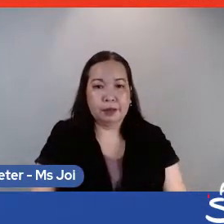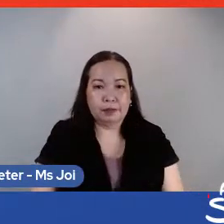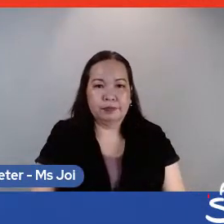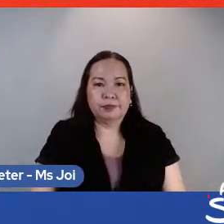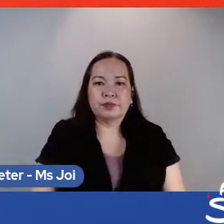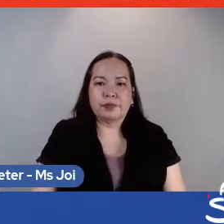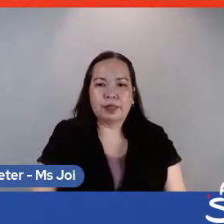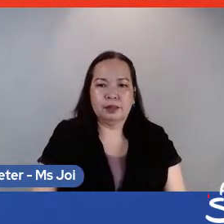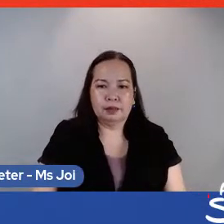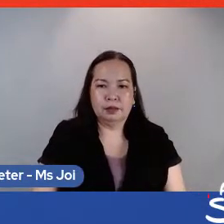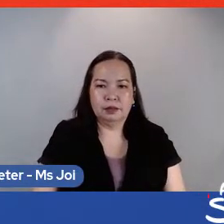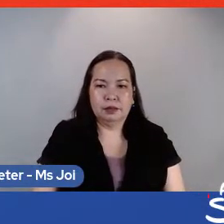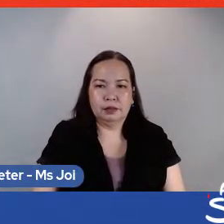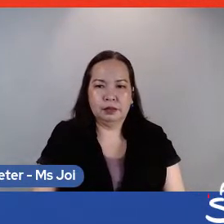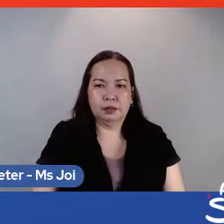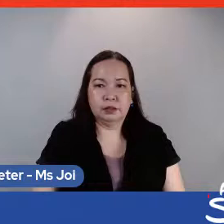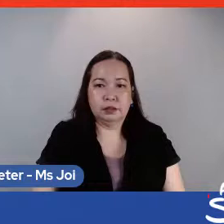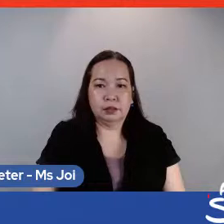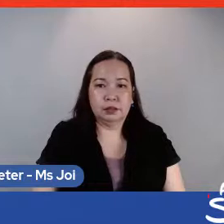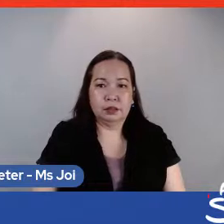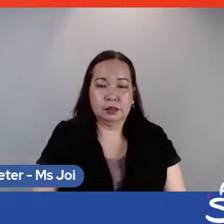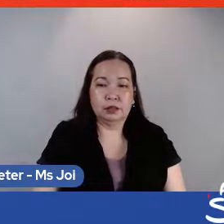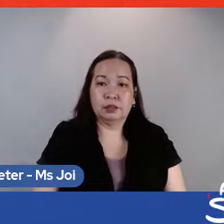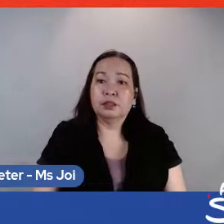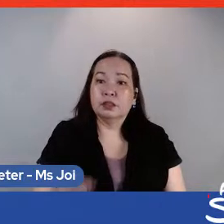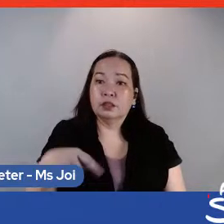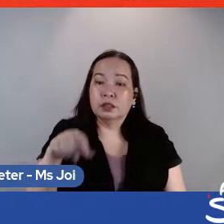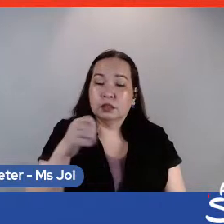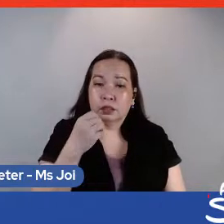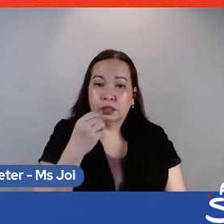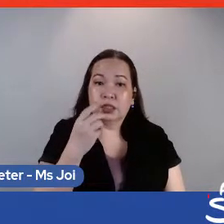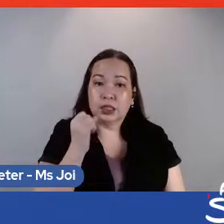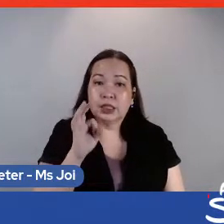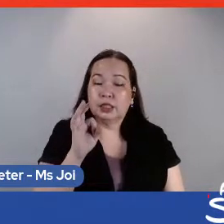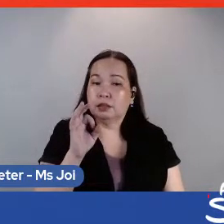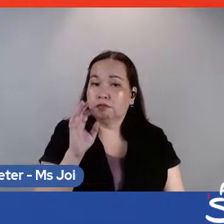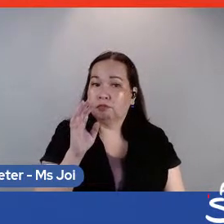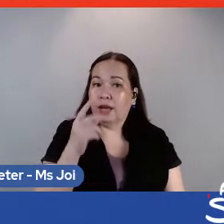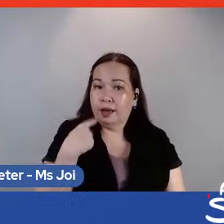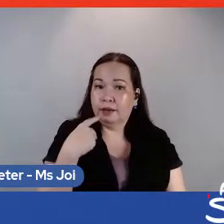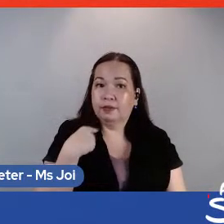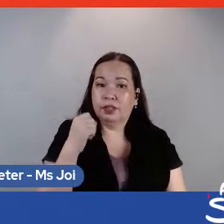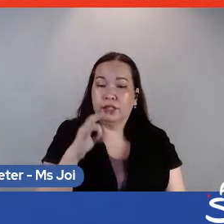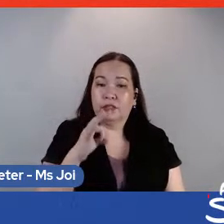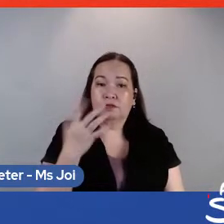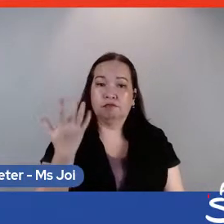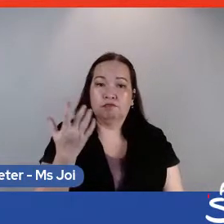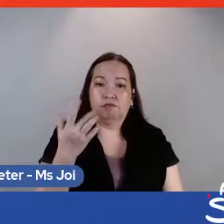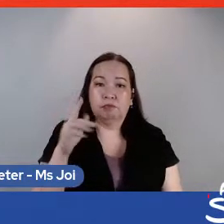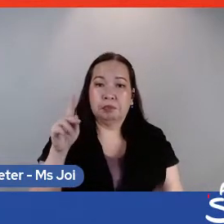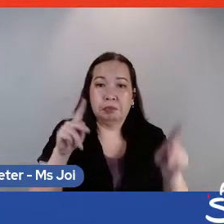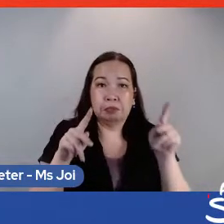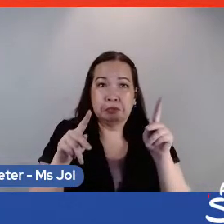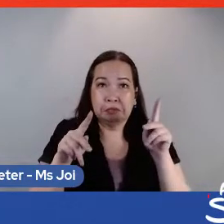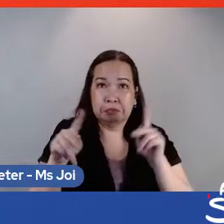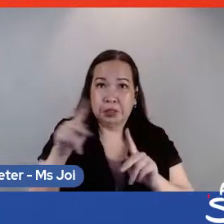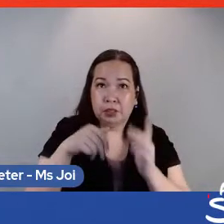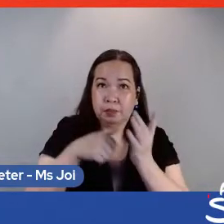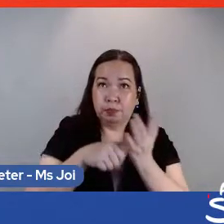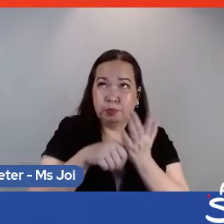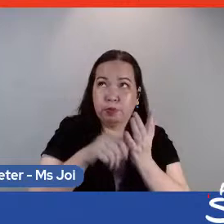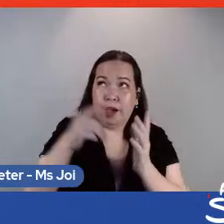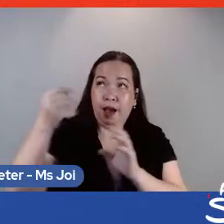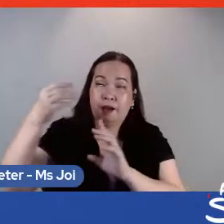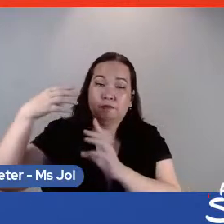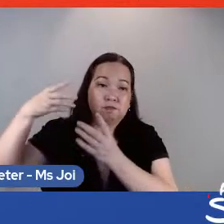see if the elected officials are going to be influenced, by the donors, and if there's going to